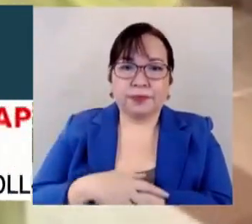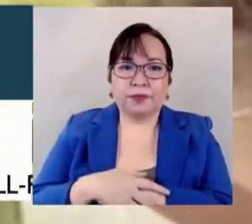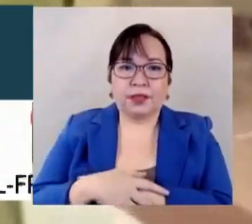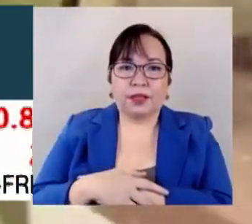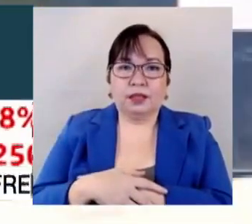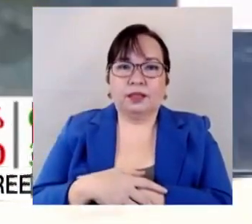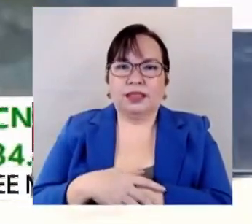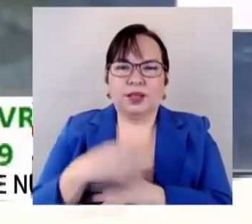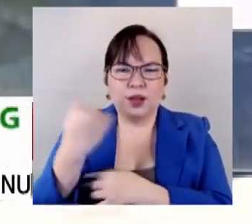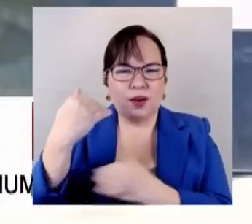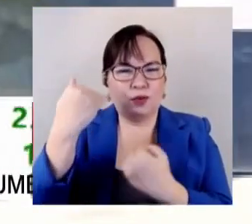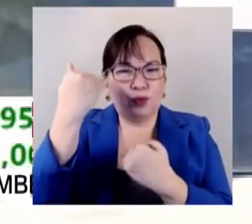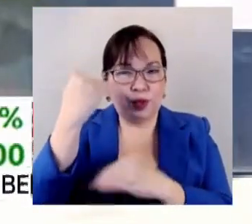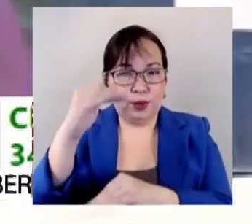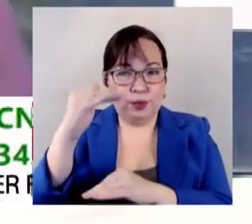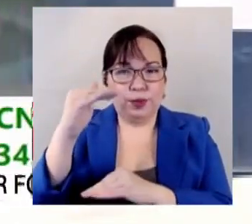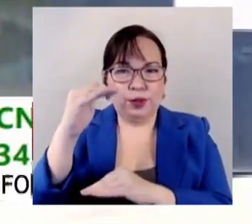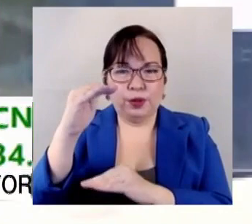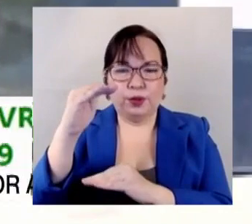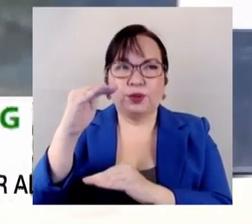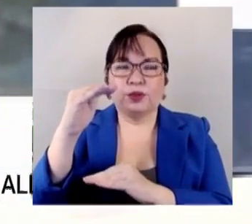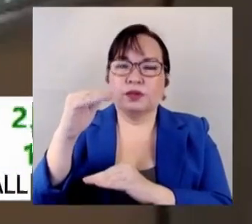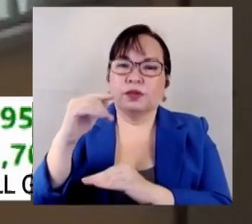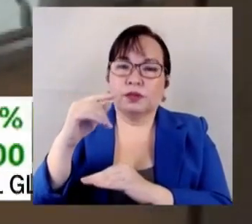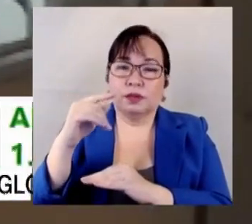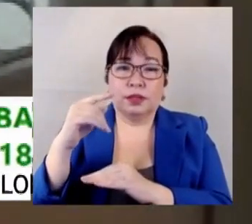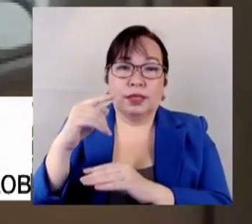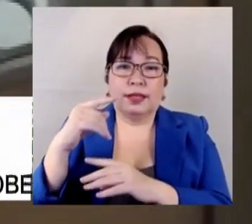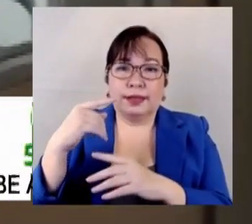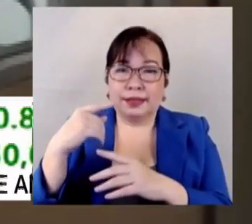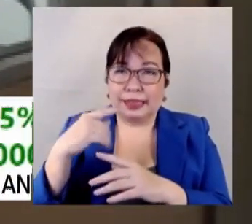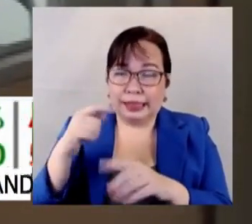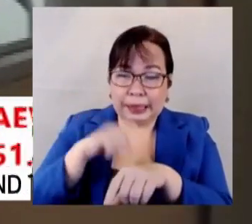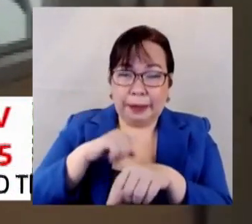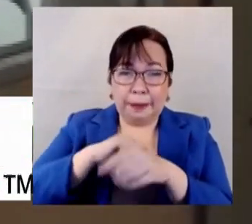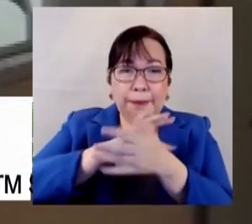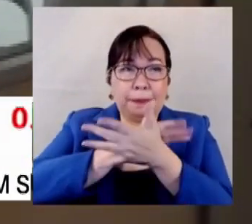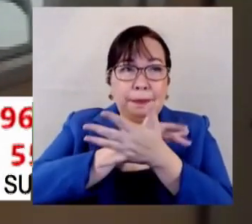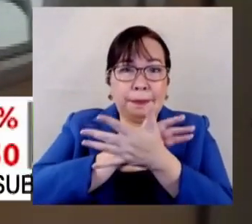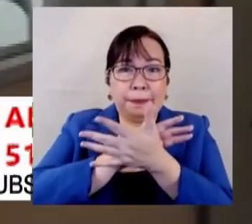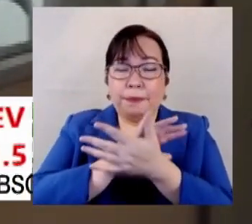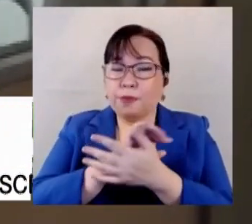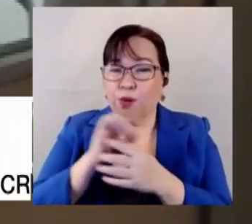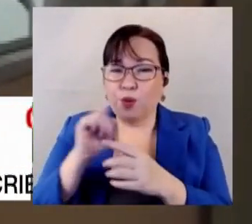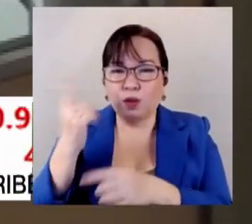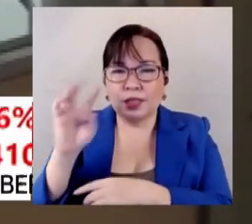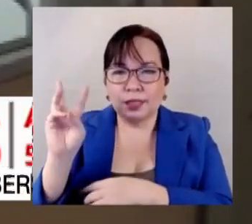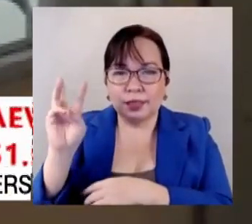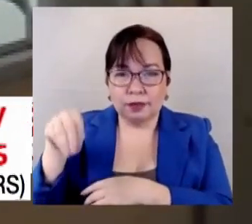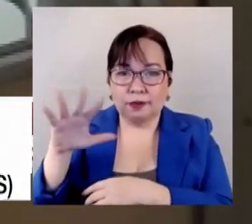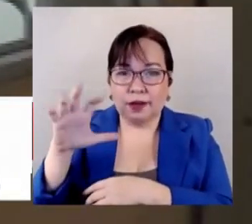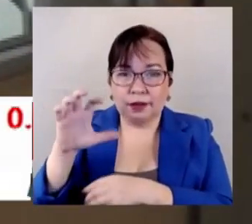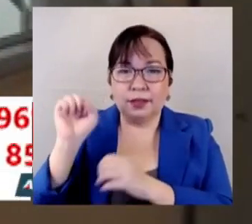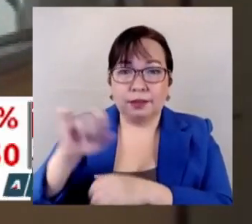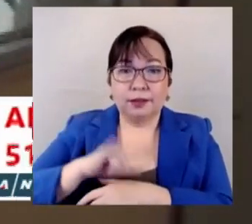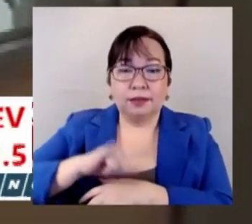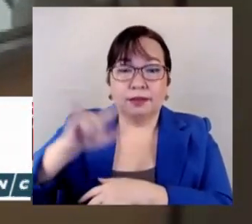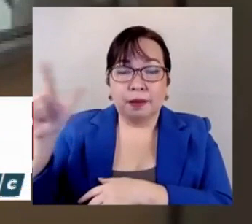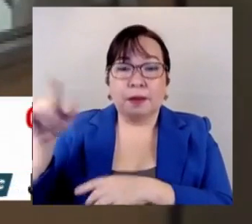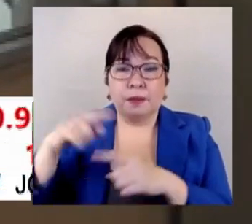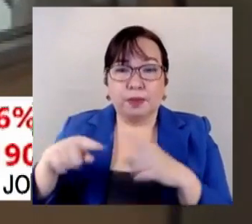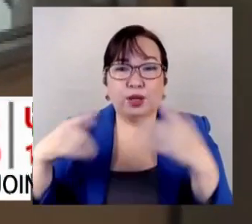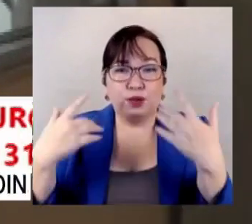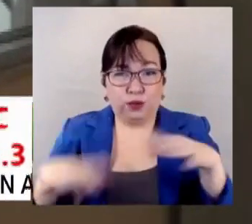to ensure the country has enough nurses amid the pandemic, is set at 6,500. But the limit has already